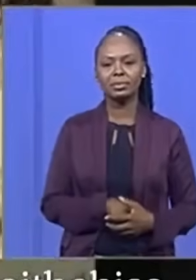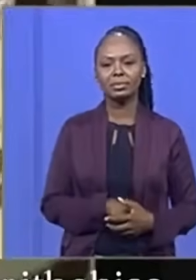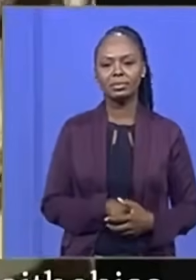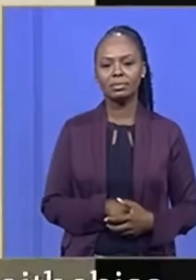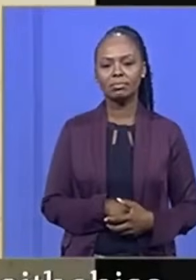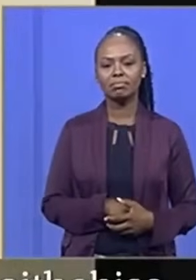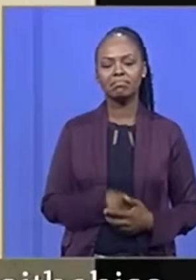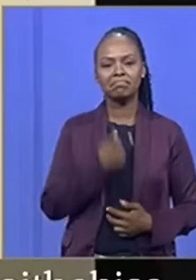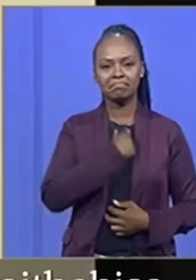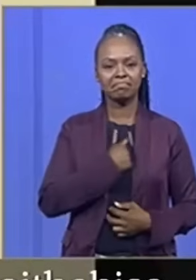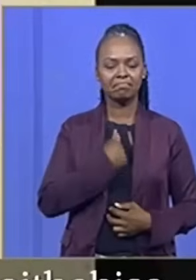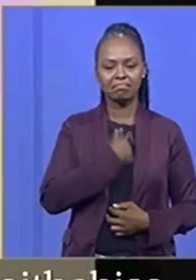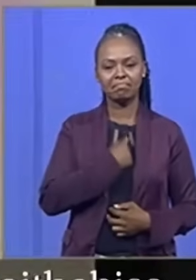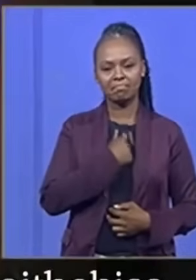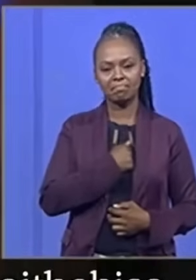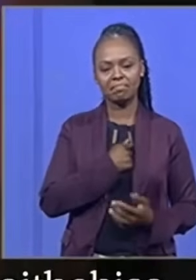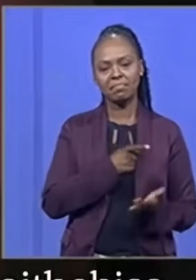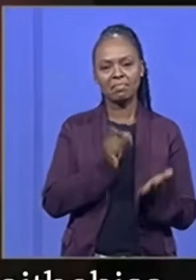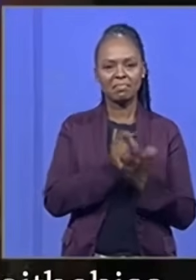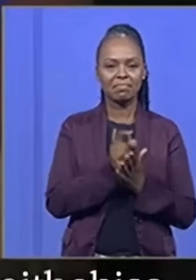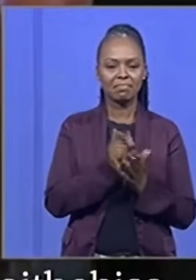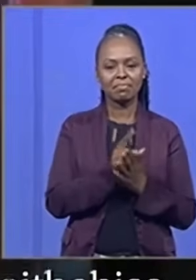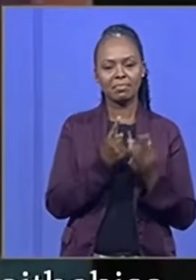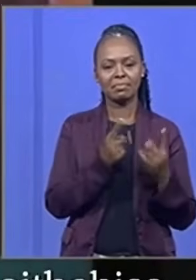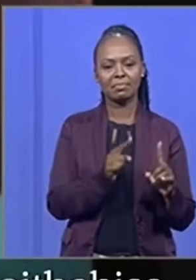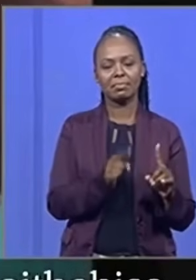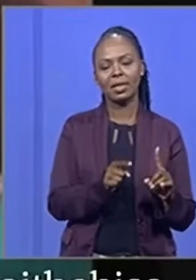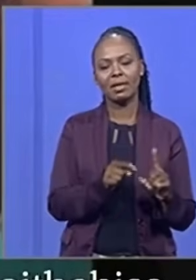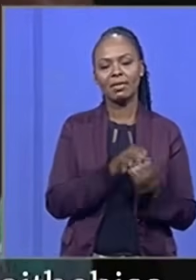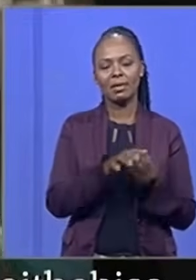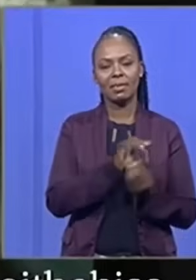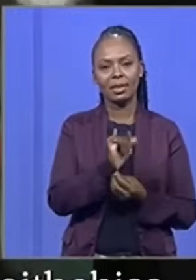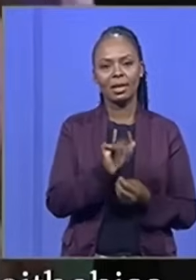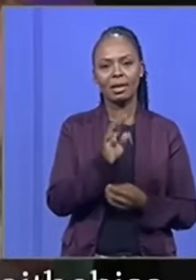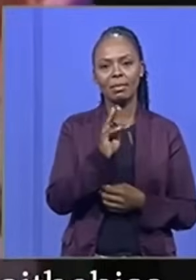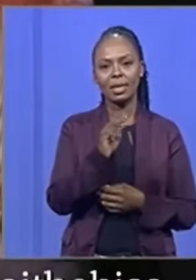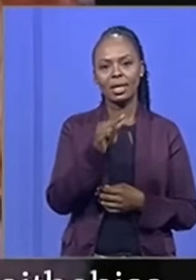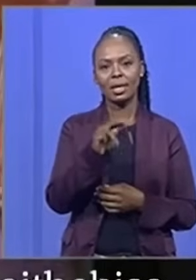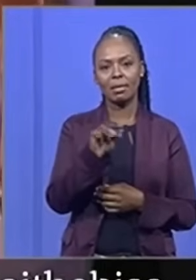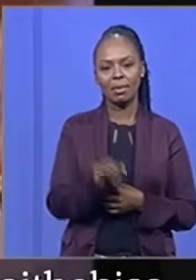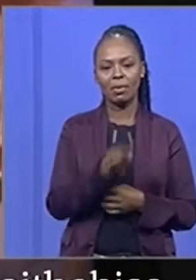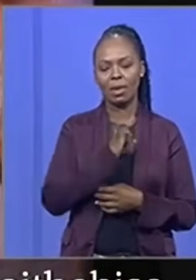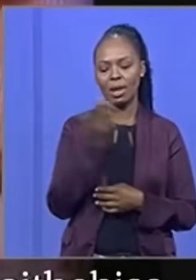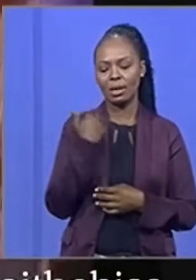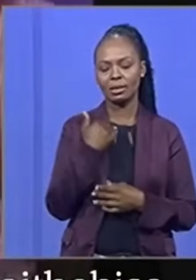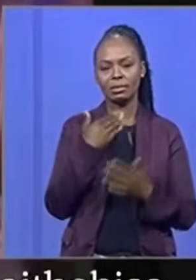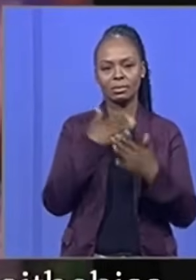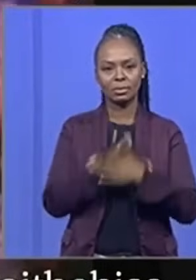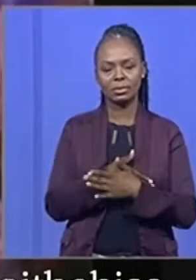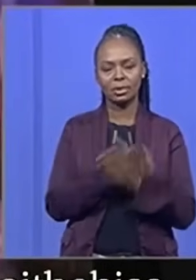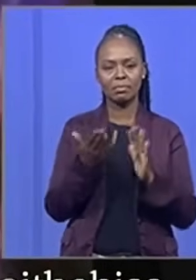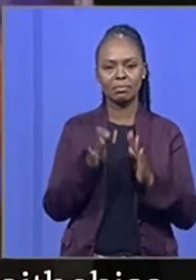Melaetsa matshidiso e ntse e romelwa le lapeng la Mbongeni Ngema ka mora ho hlokalla kotsing ya koloi Eastern Cape maobane bosiu.